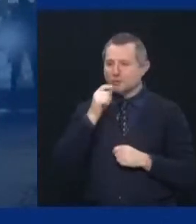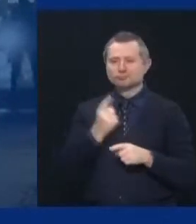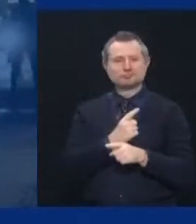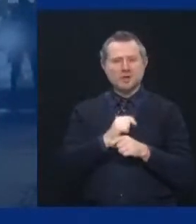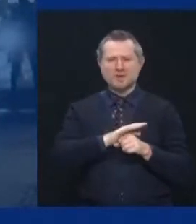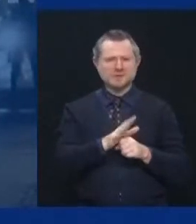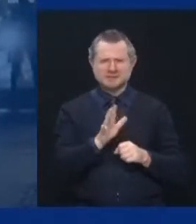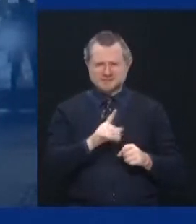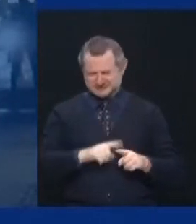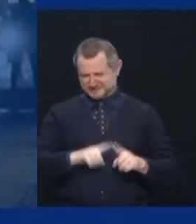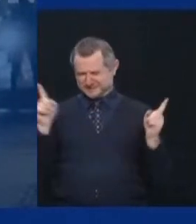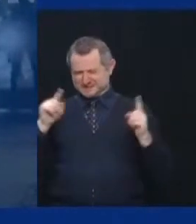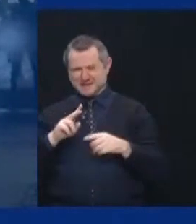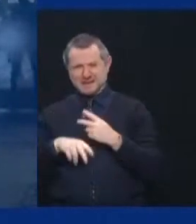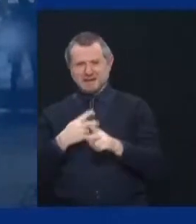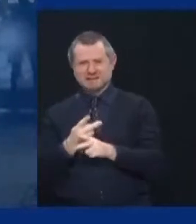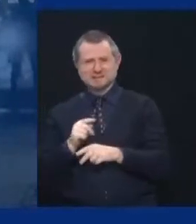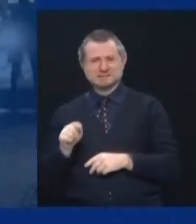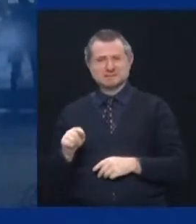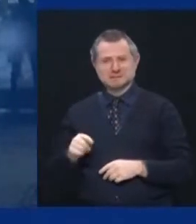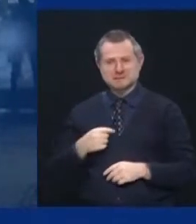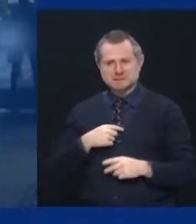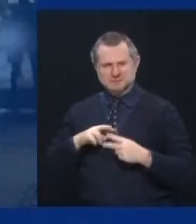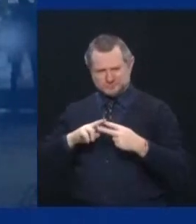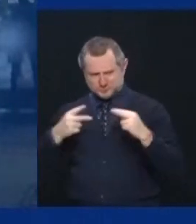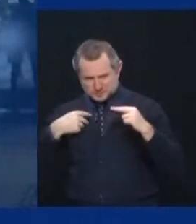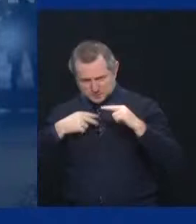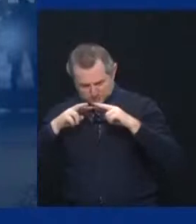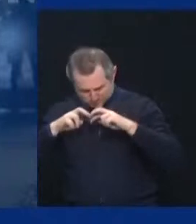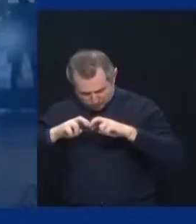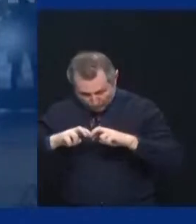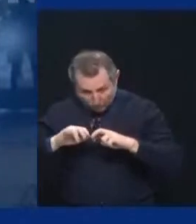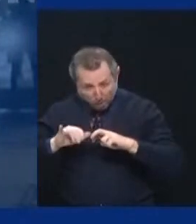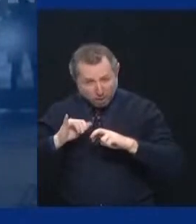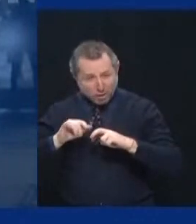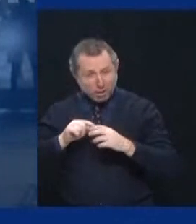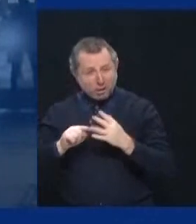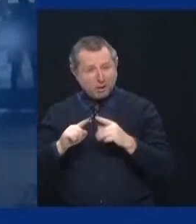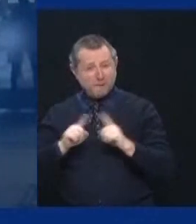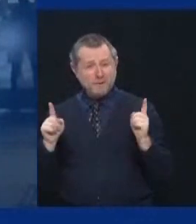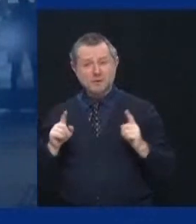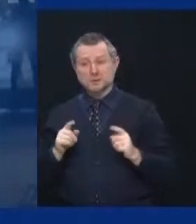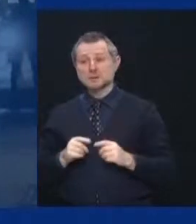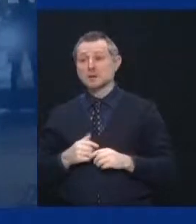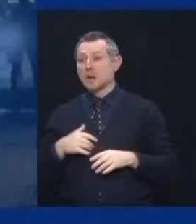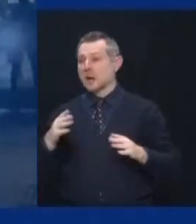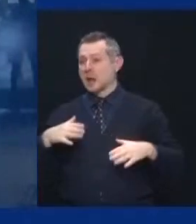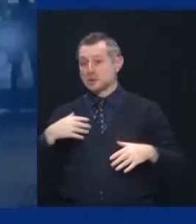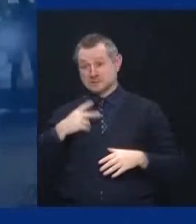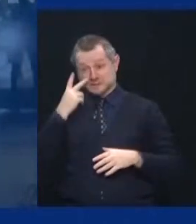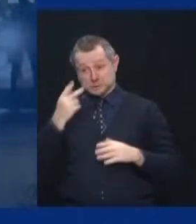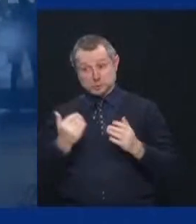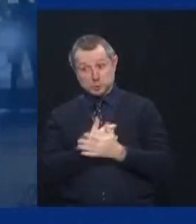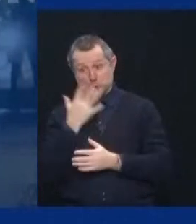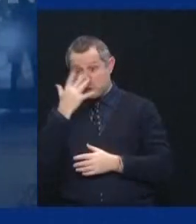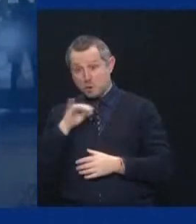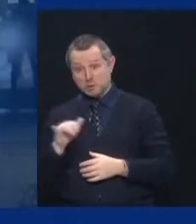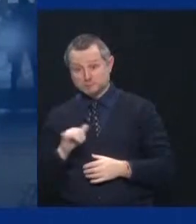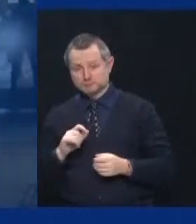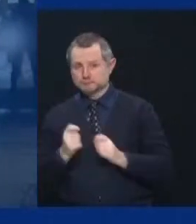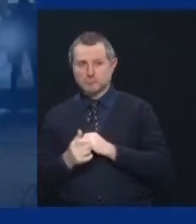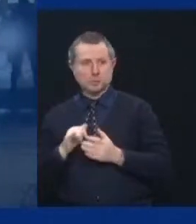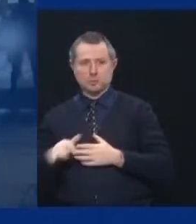have to study the actual genomes. We have not found the strain in New York. We had